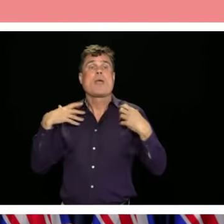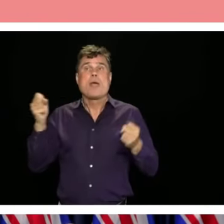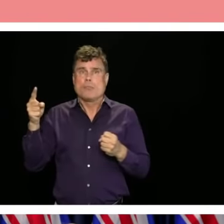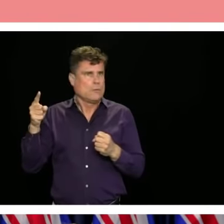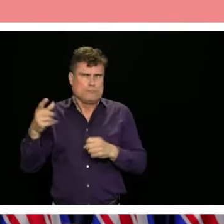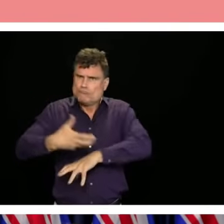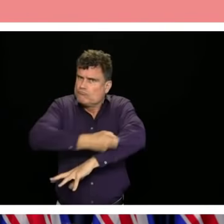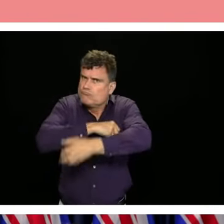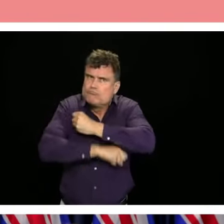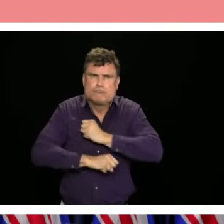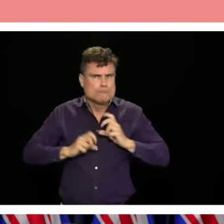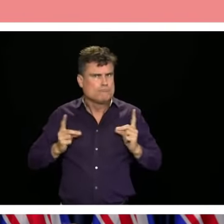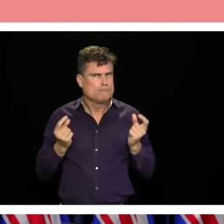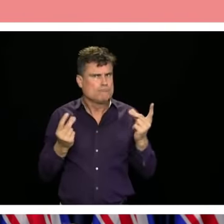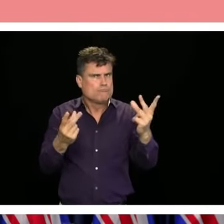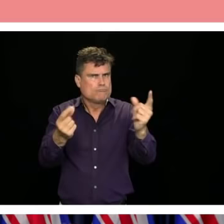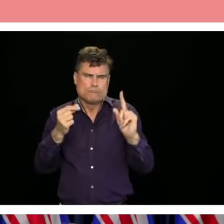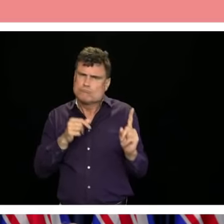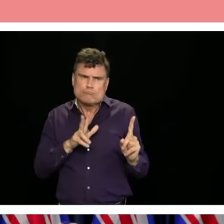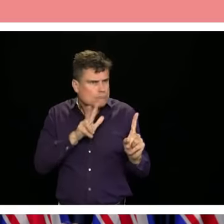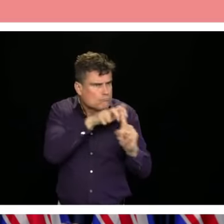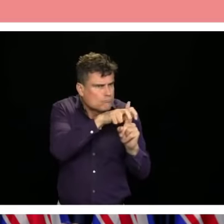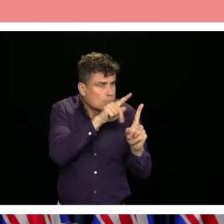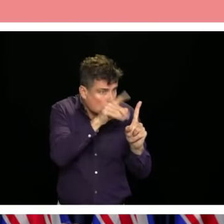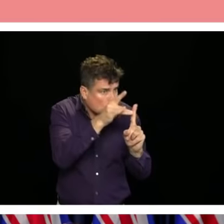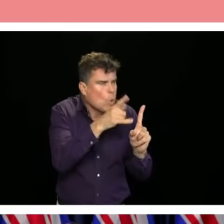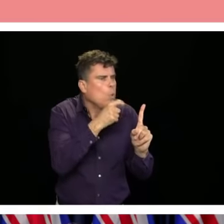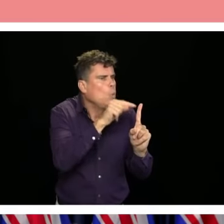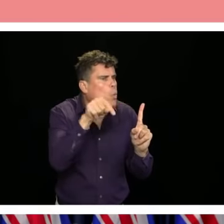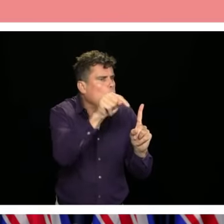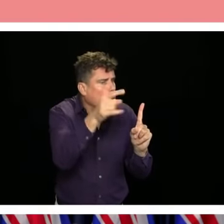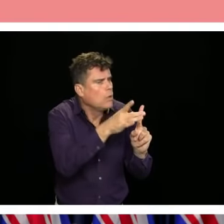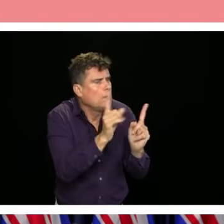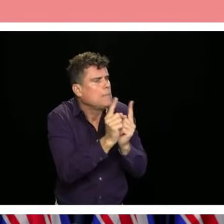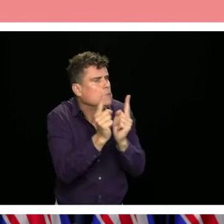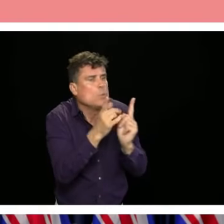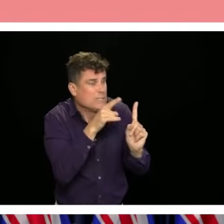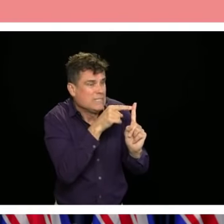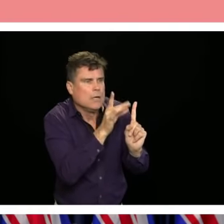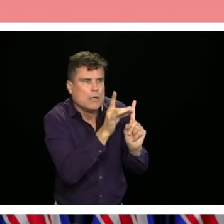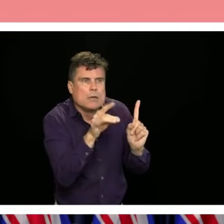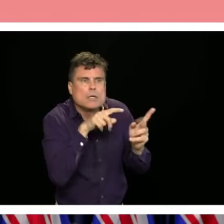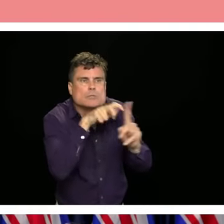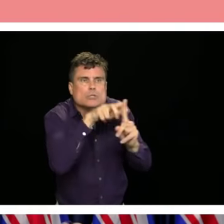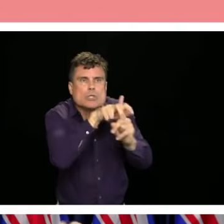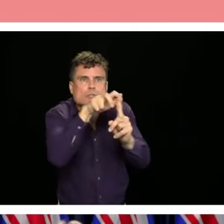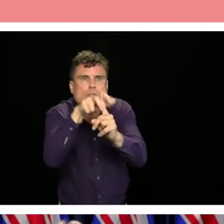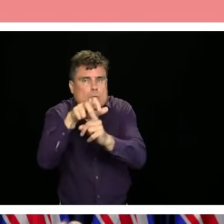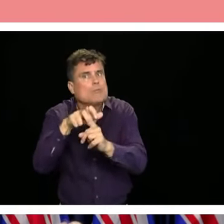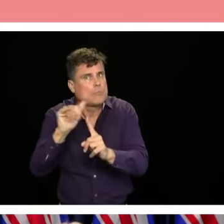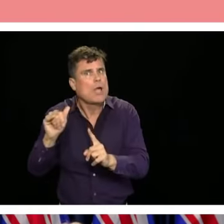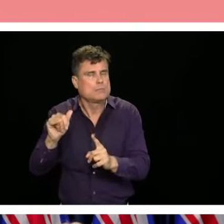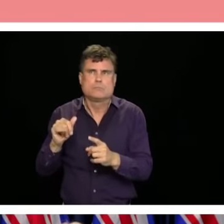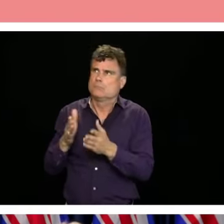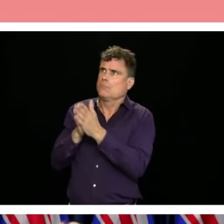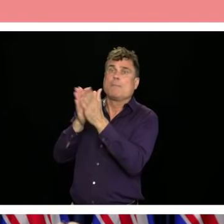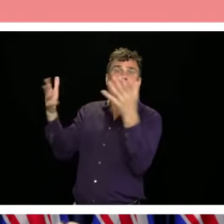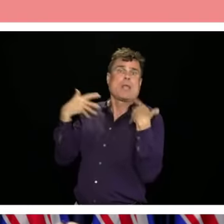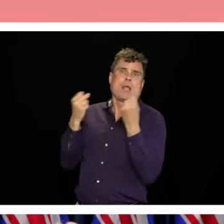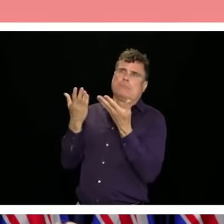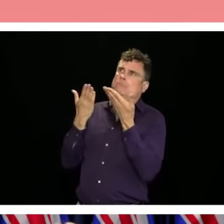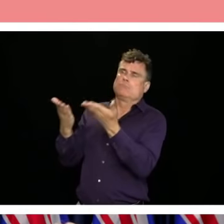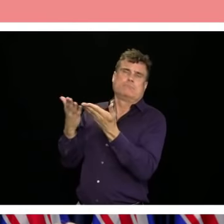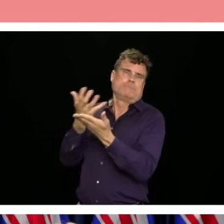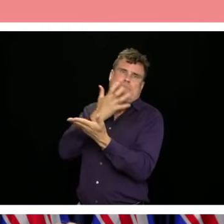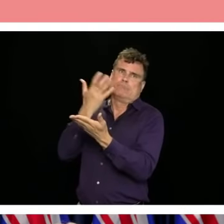had a third of the contacts. And this is how we broke the chains of transmission in British Columbia, by reducing the numbers of